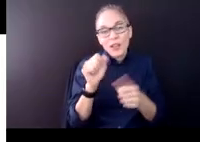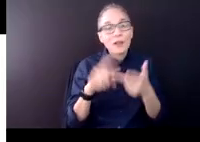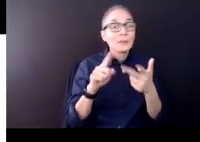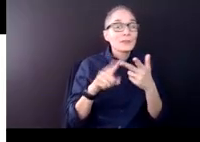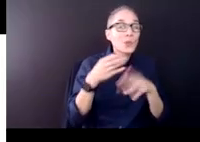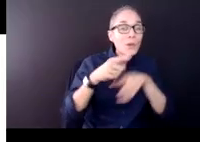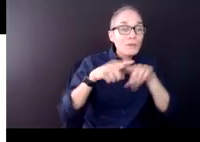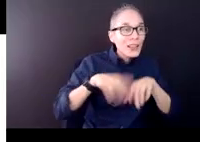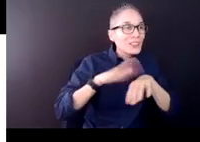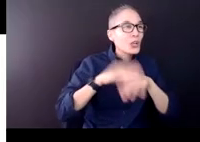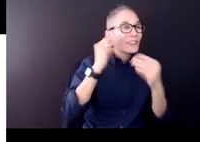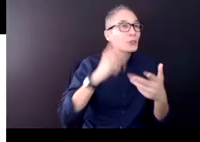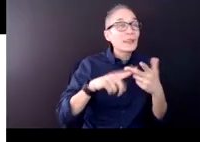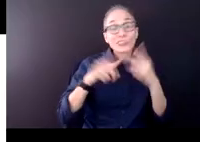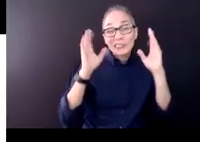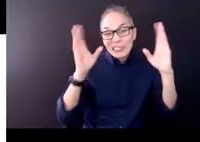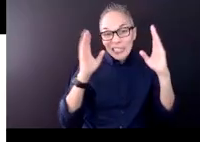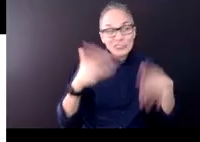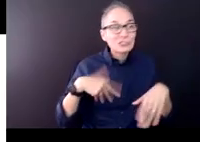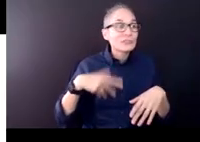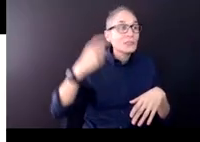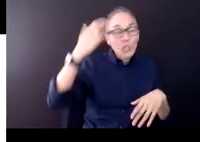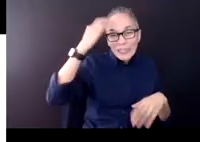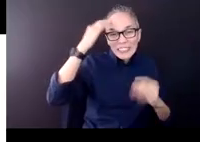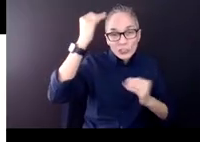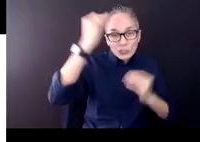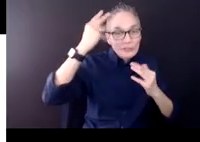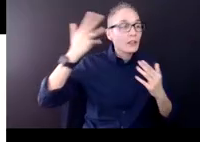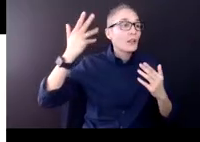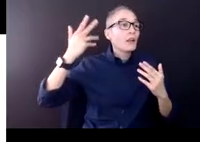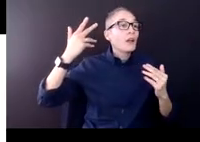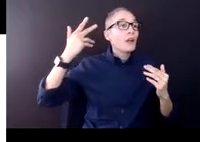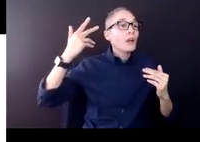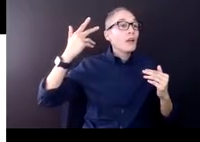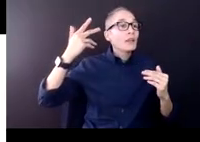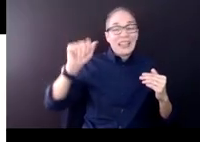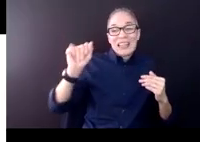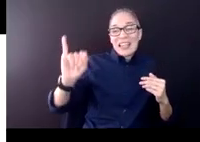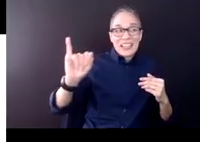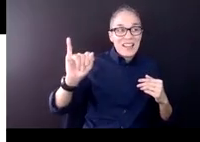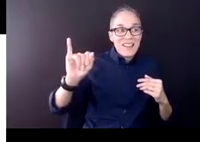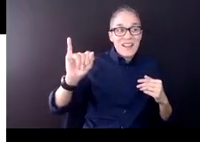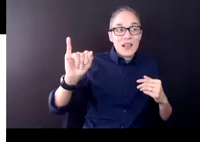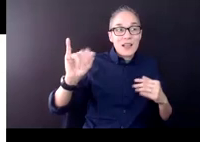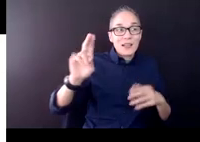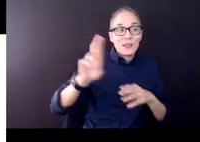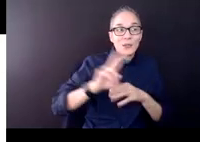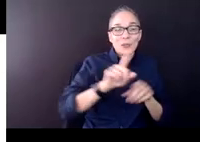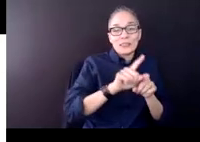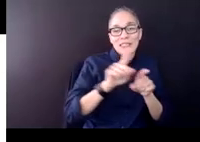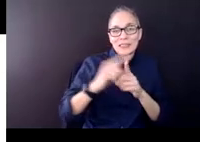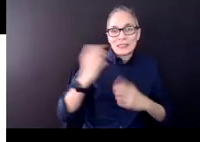and misinformation, attention, and cognition, uh, and AI use as emotional